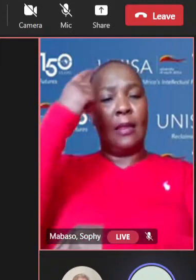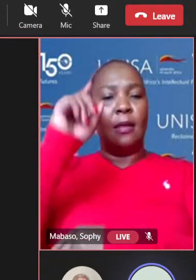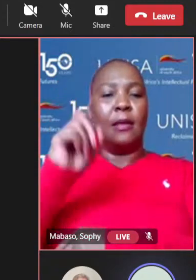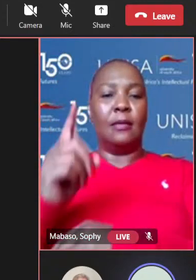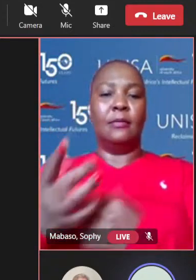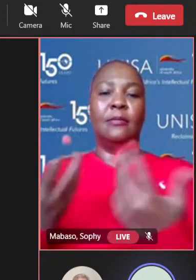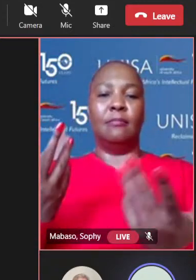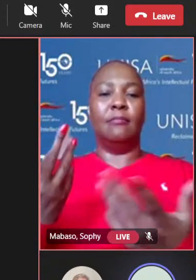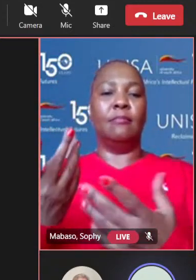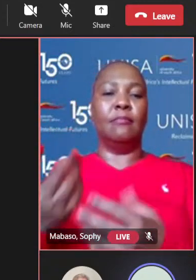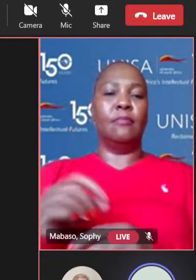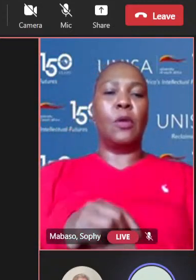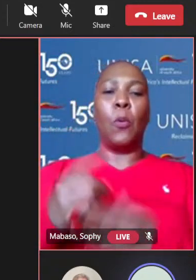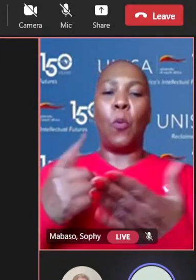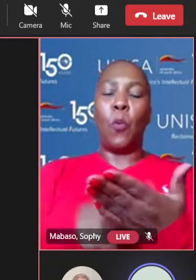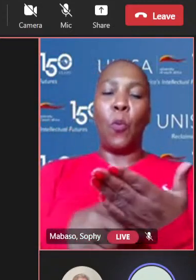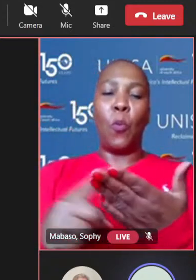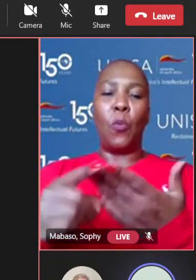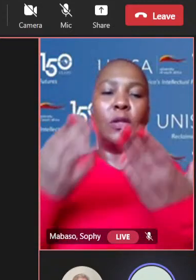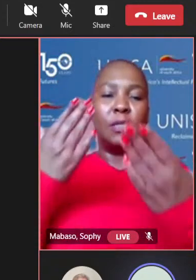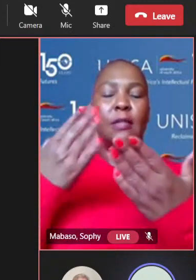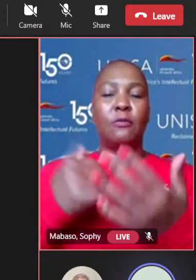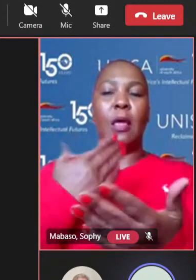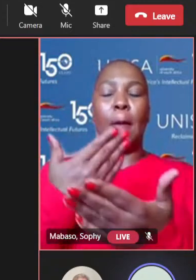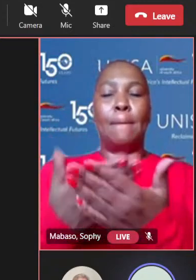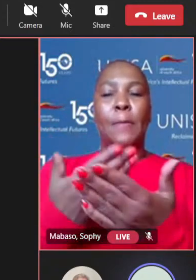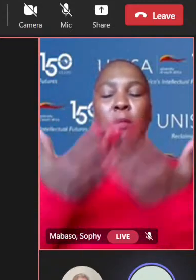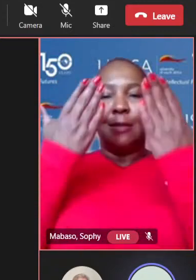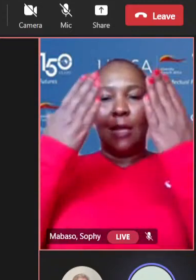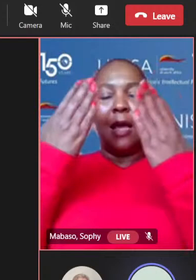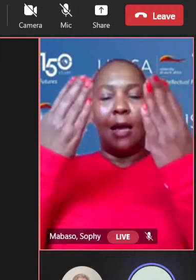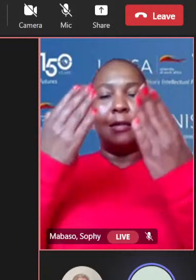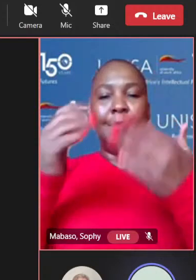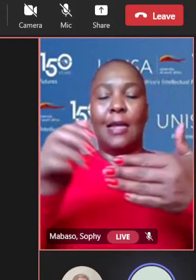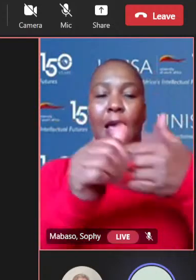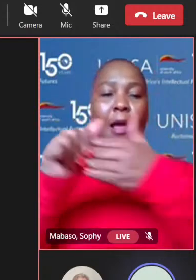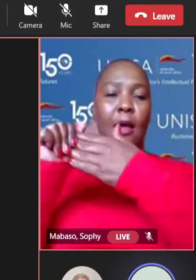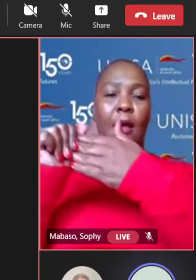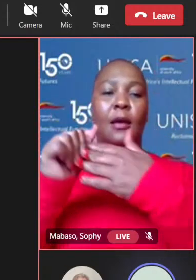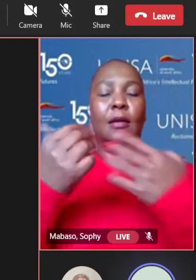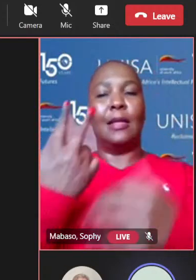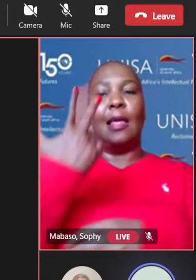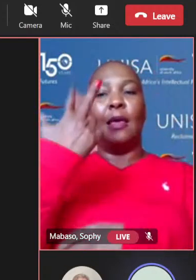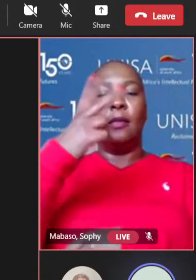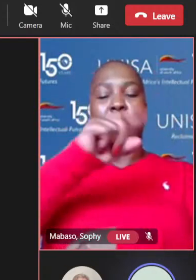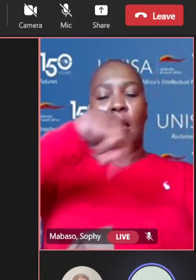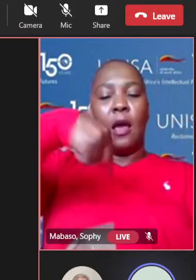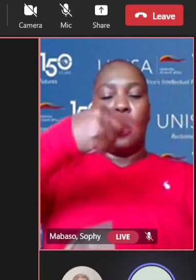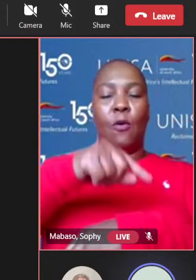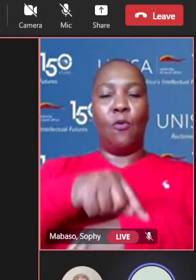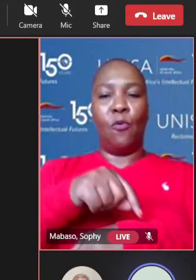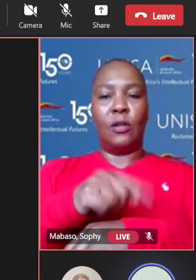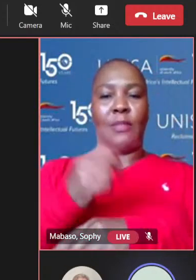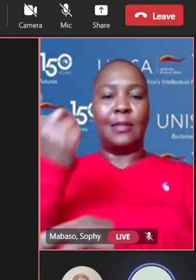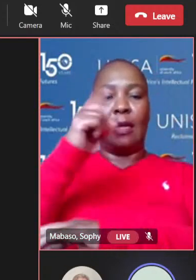so that you are able to work through the study guides. And so I'm saying you have 8 hours per day, can work through the study guide, the lesson, the study